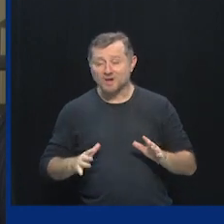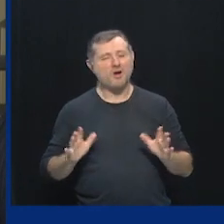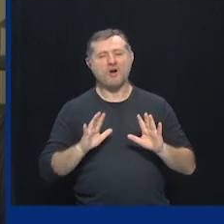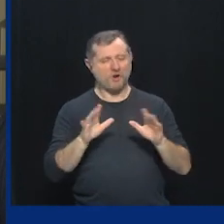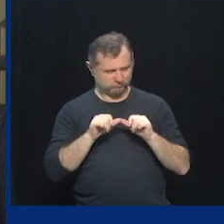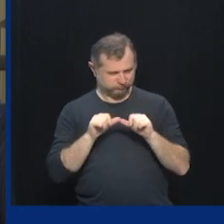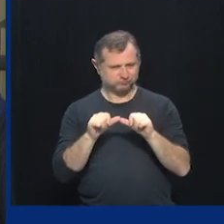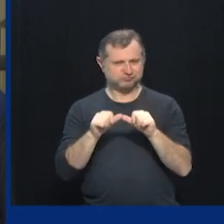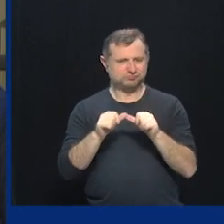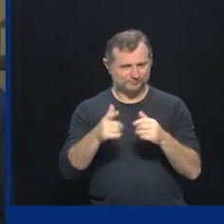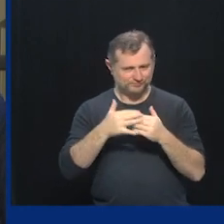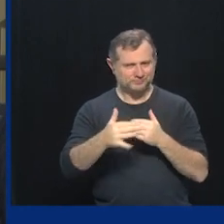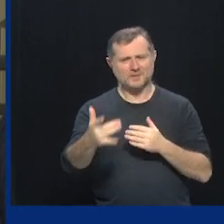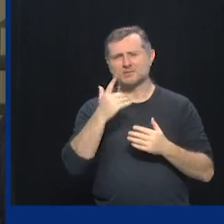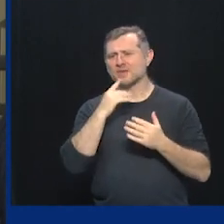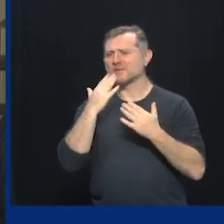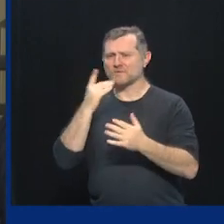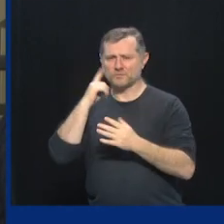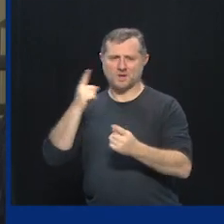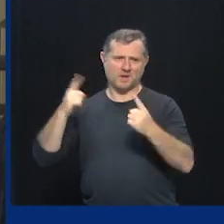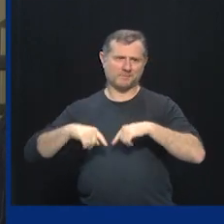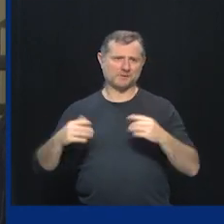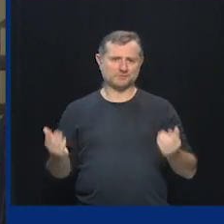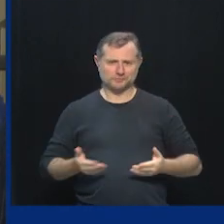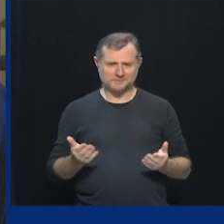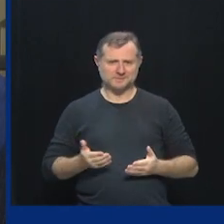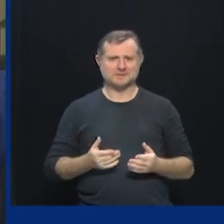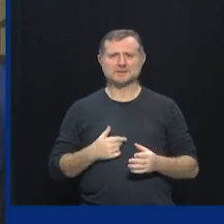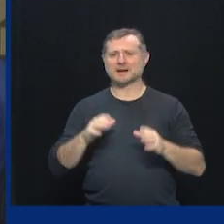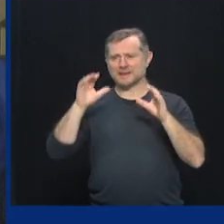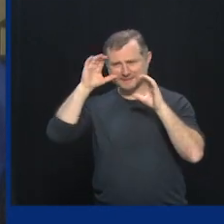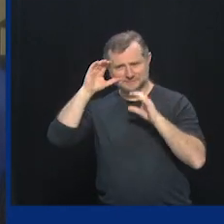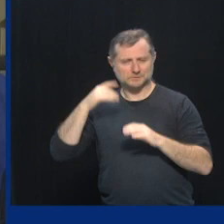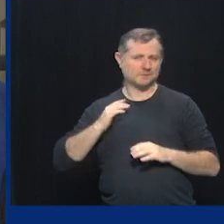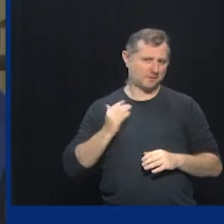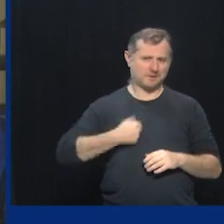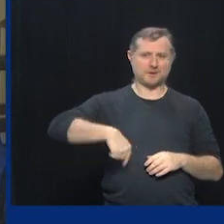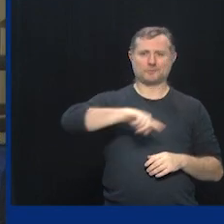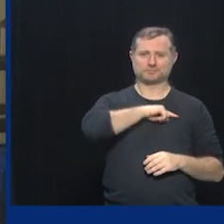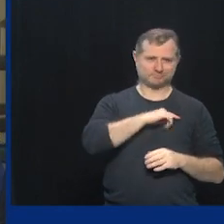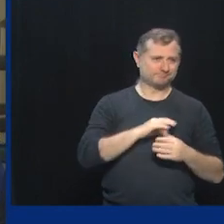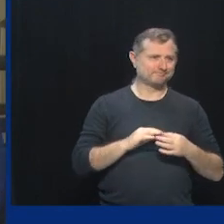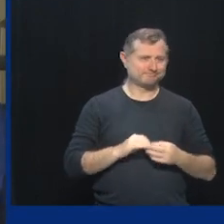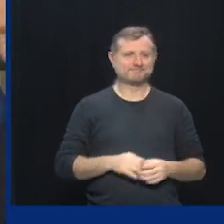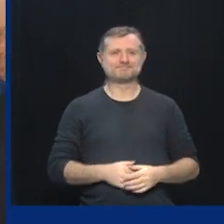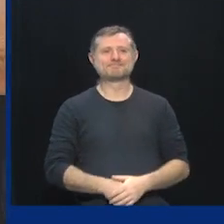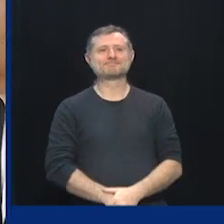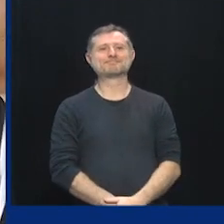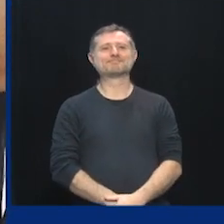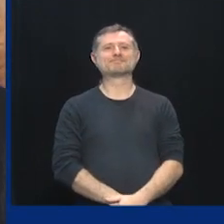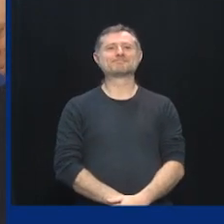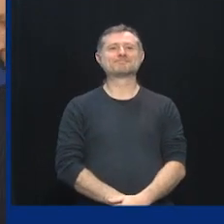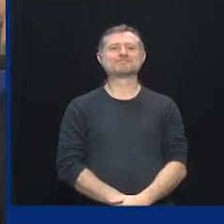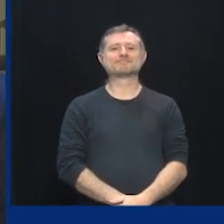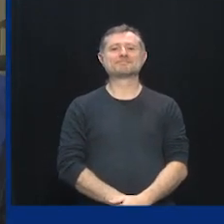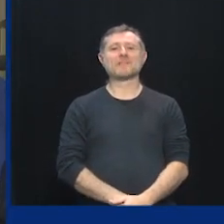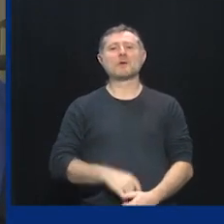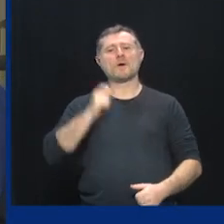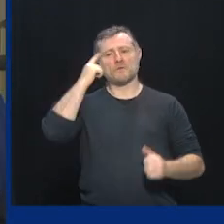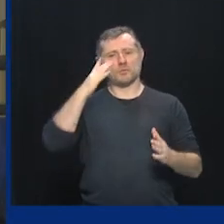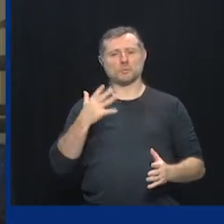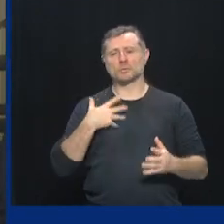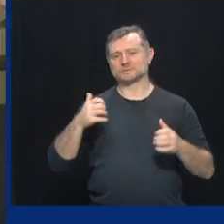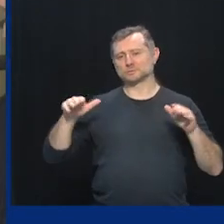so much. Thank you for coming here and wanting to hear from all of us. Thank you, thank you. Anthony, you want to say anything? Yeah, I'd like to introduce Anthony